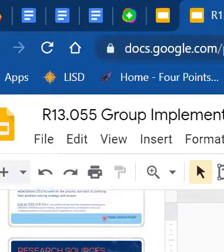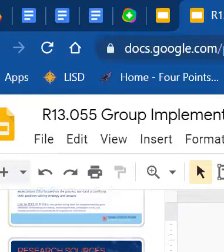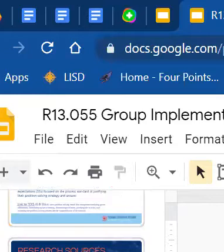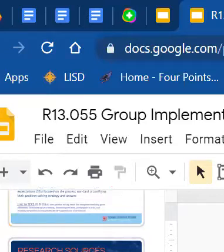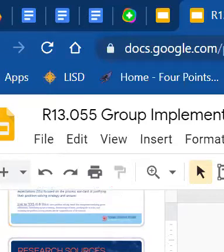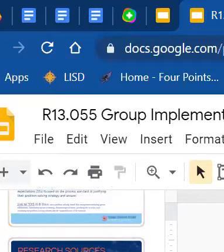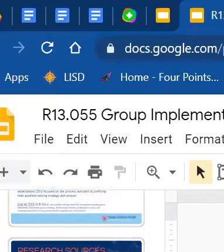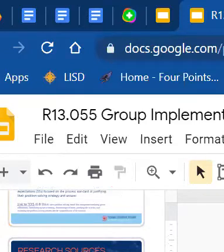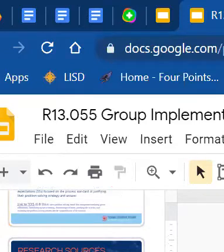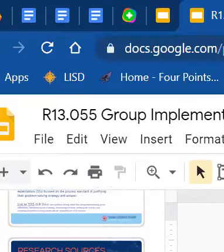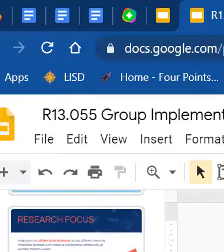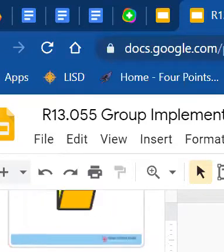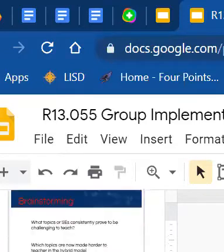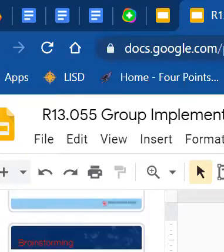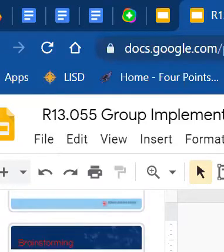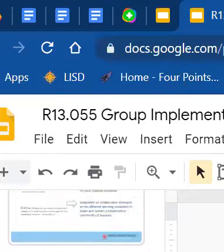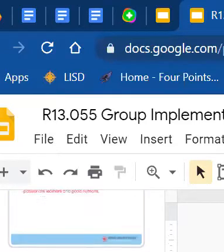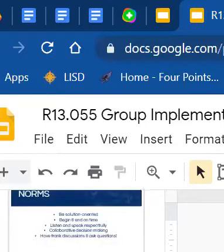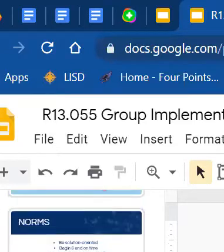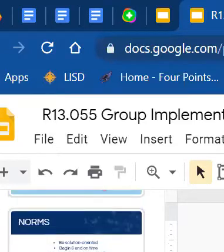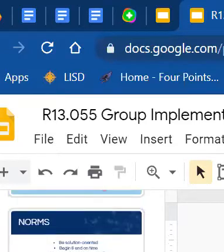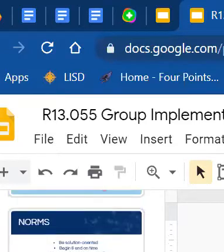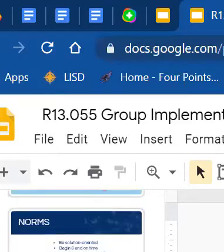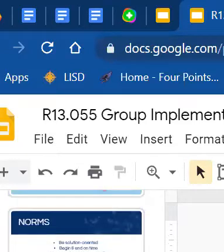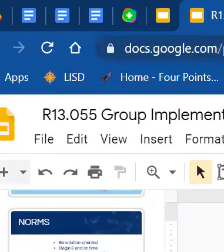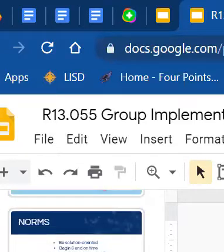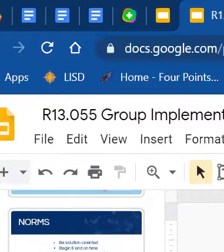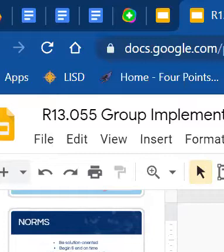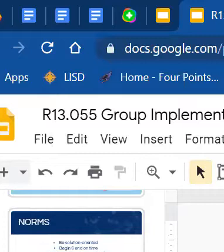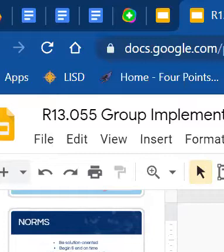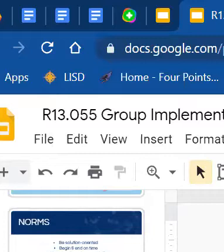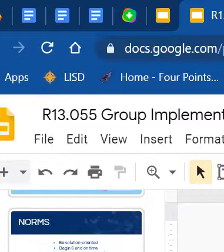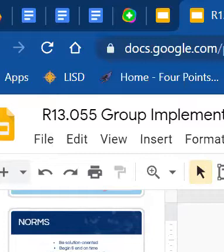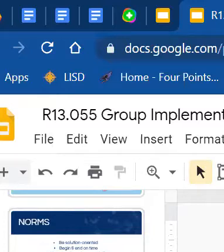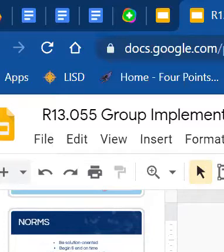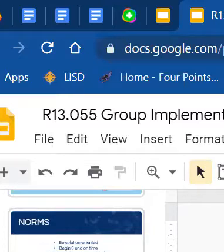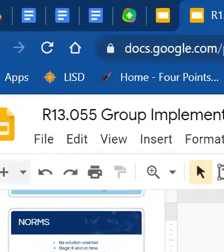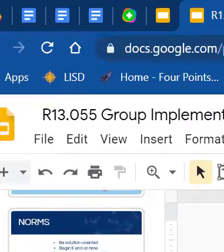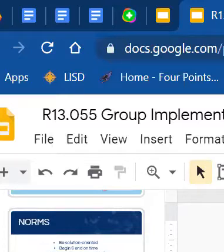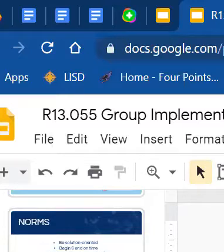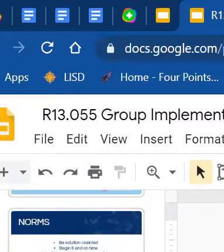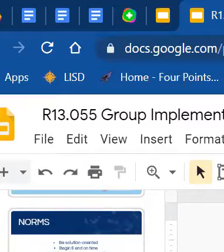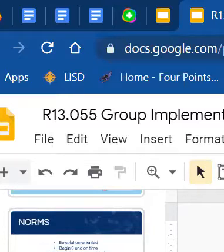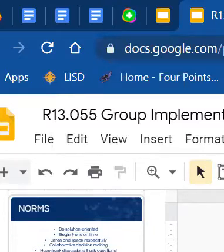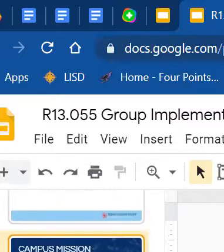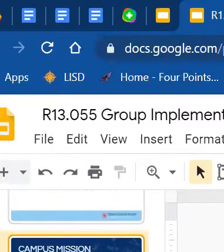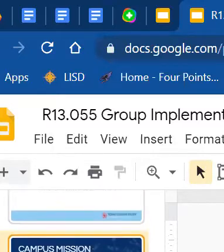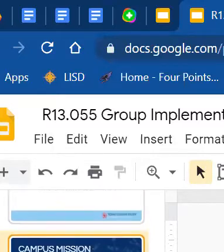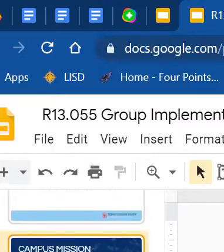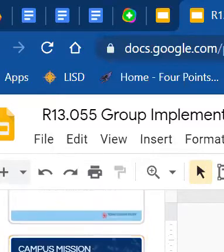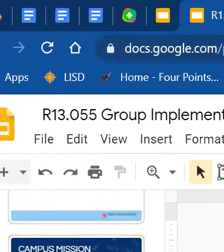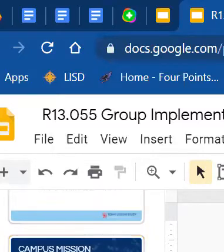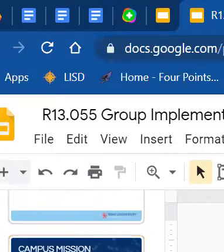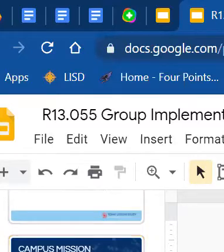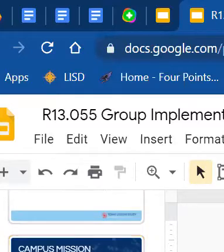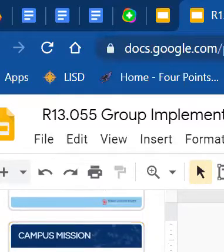research what we can do to get kids what they need. We have the campus mission, and